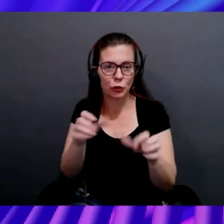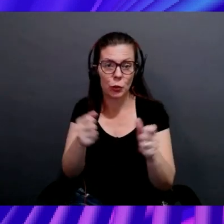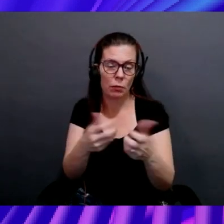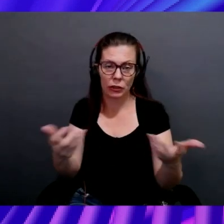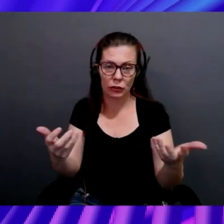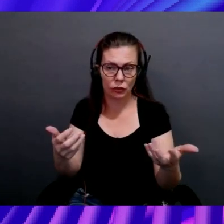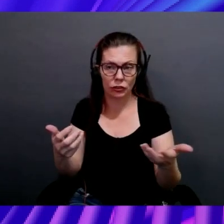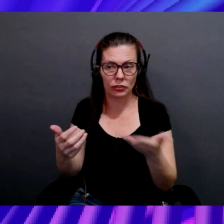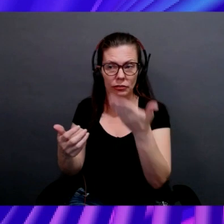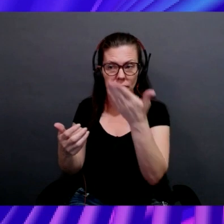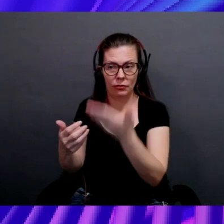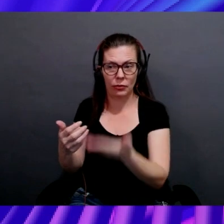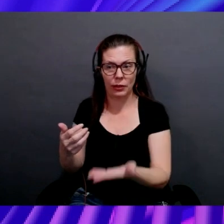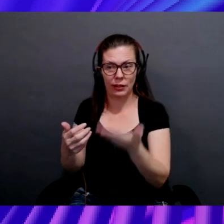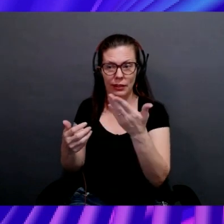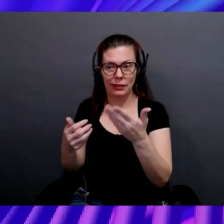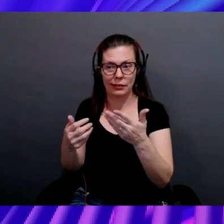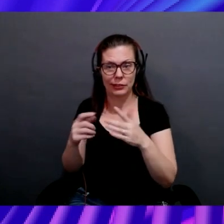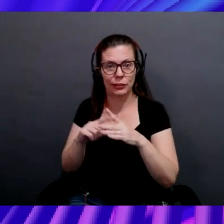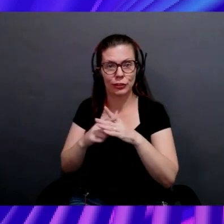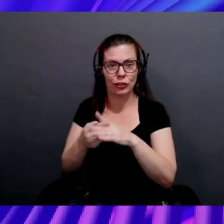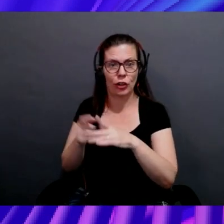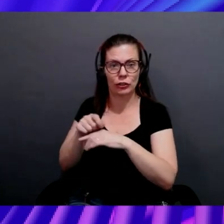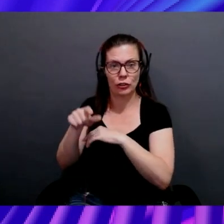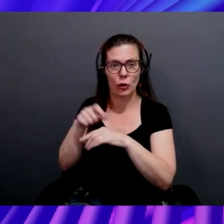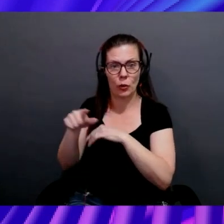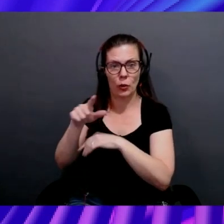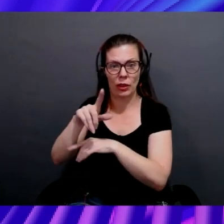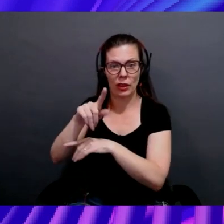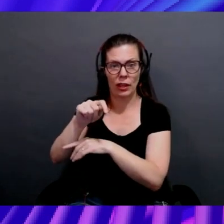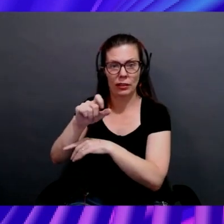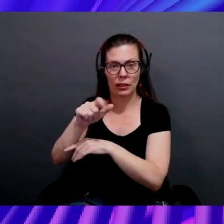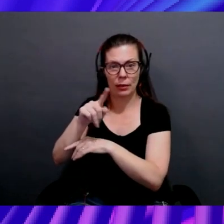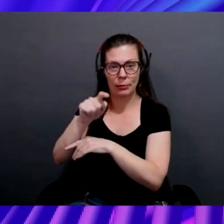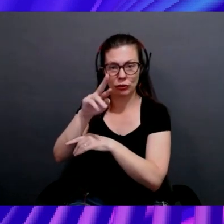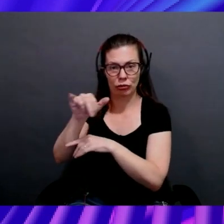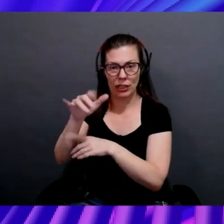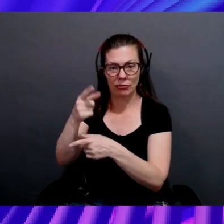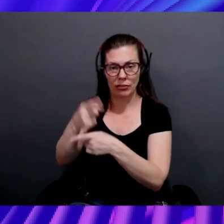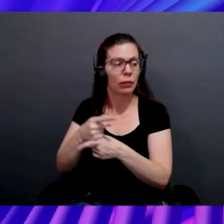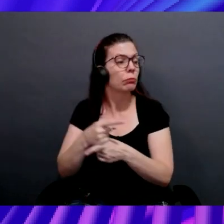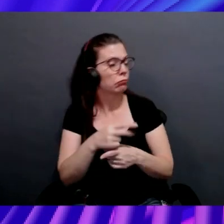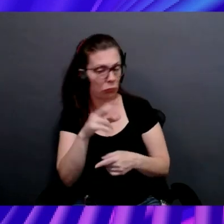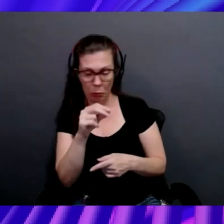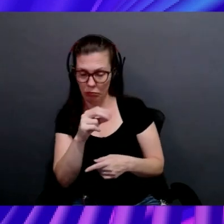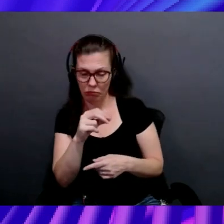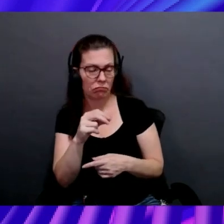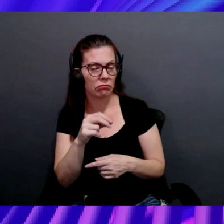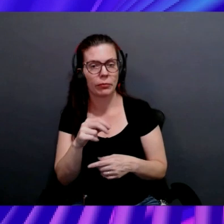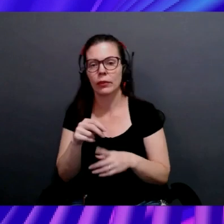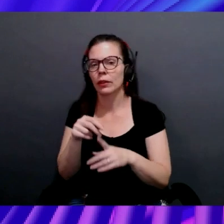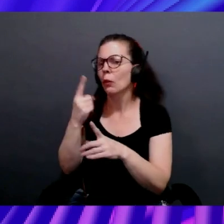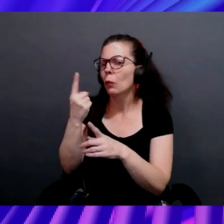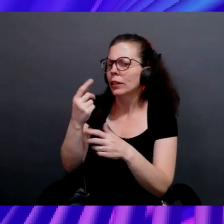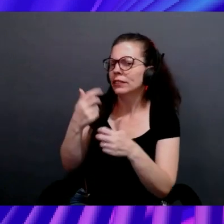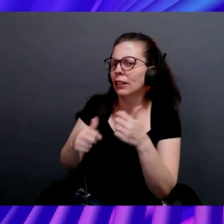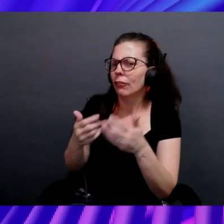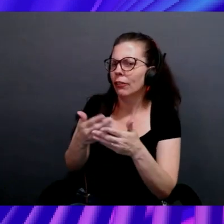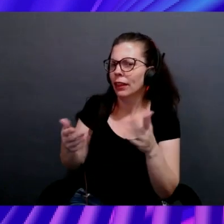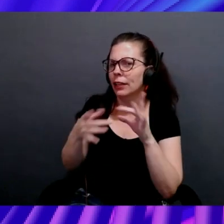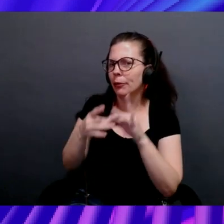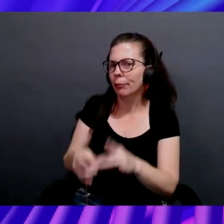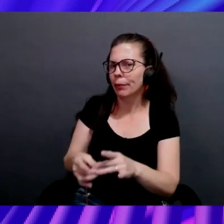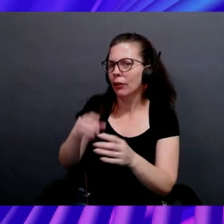get this to start sending telemetry, right? Nope. And one of the very difficult things about having